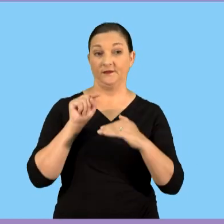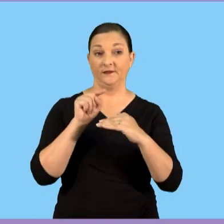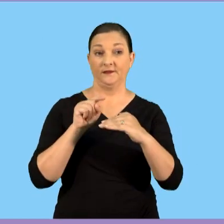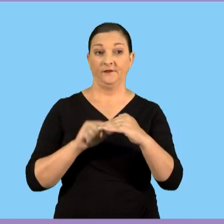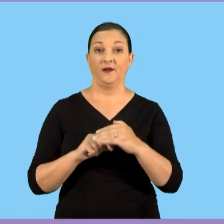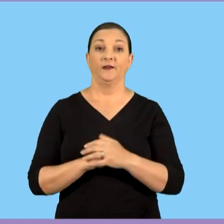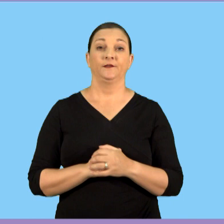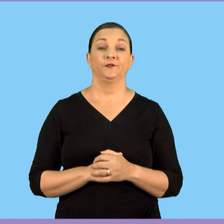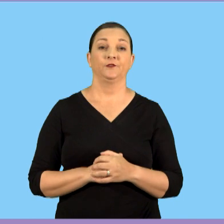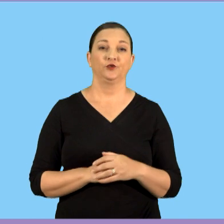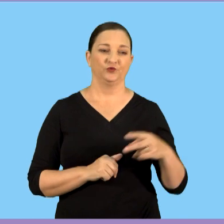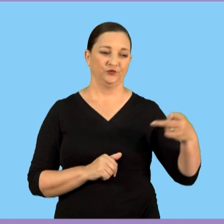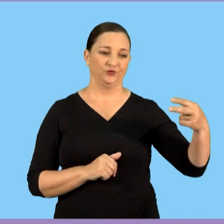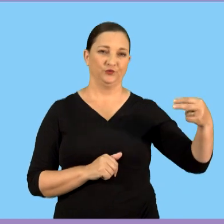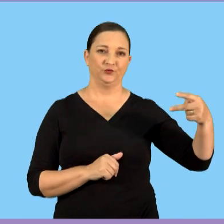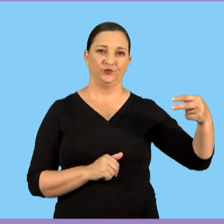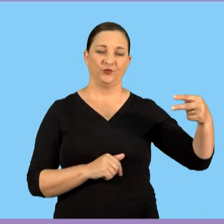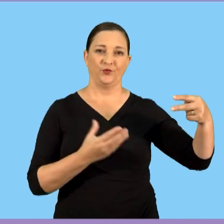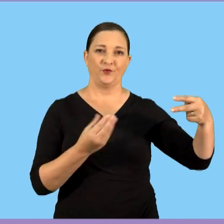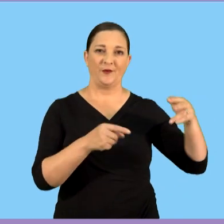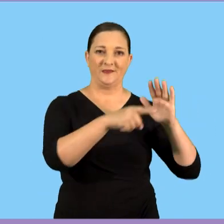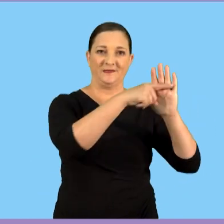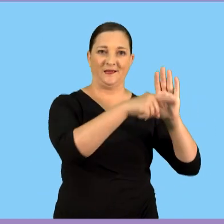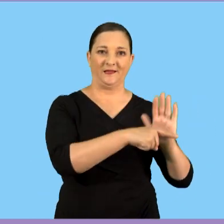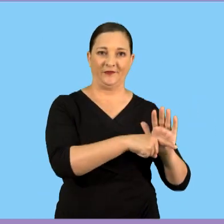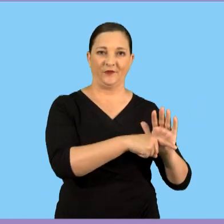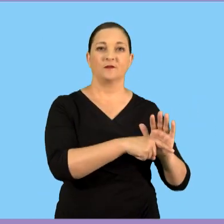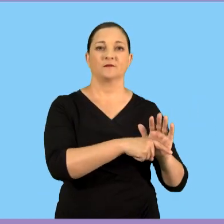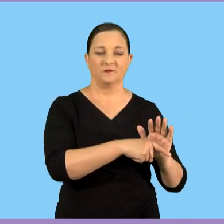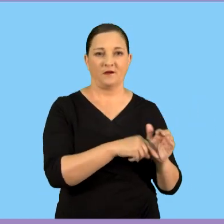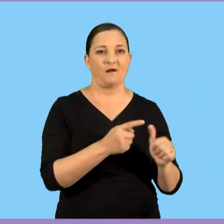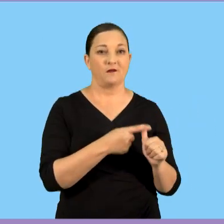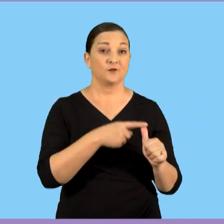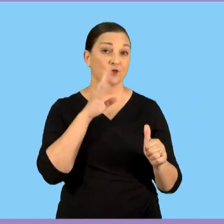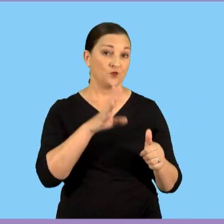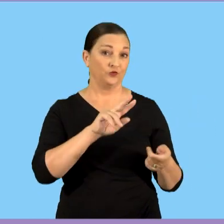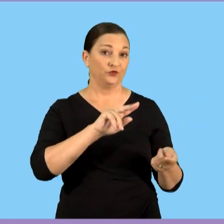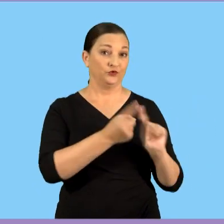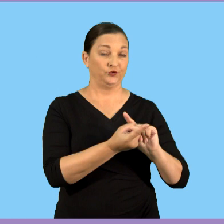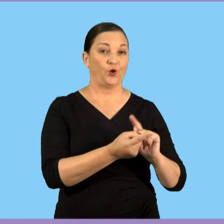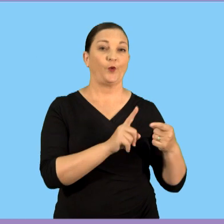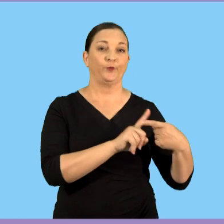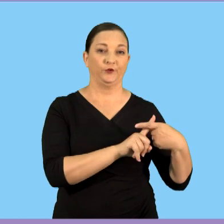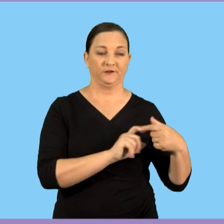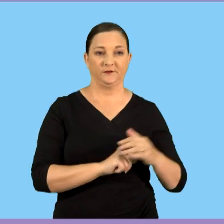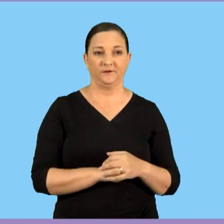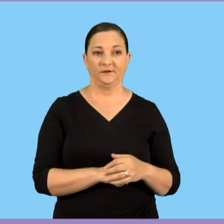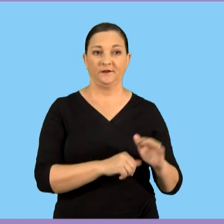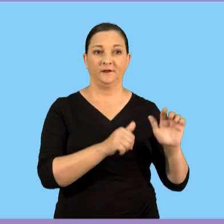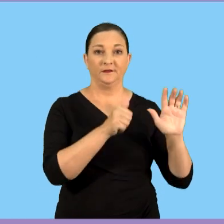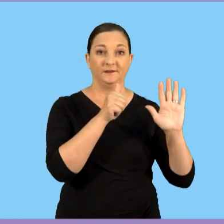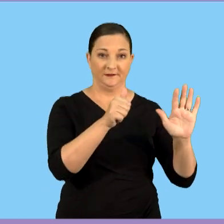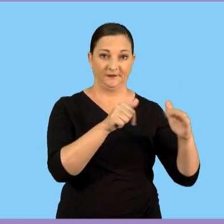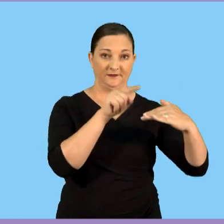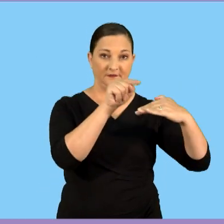So the next step, we are dividing two negative numbers. So that means that our answer is going to be